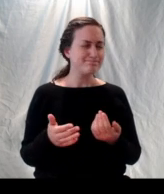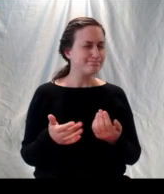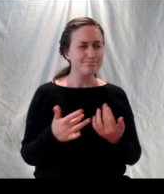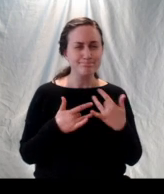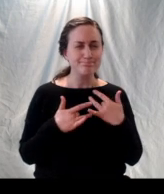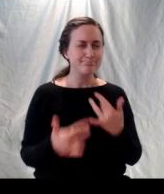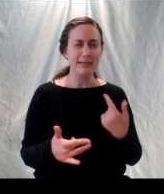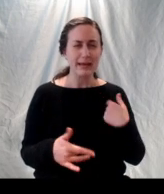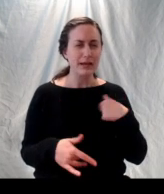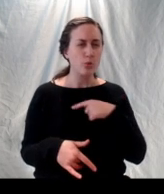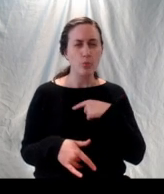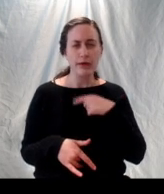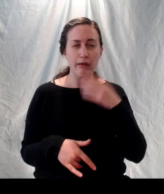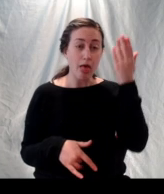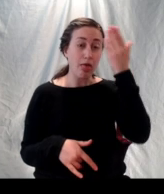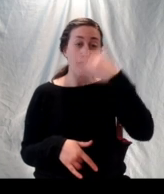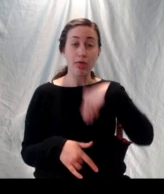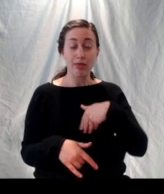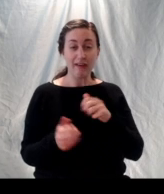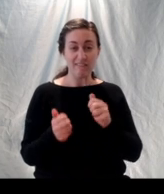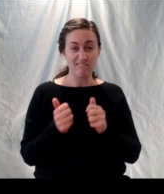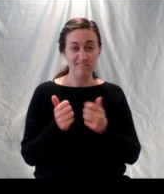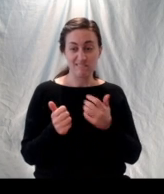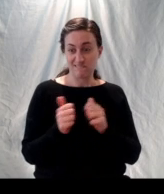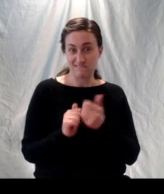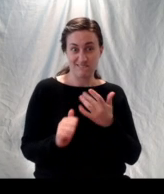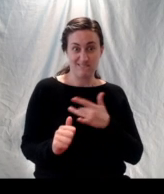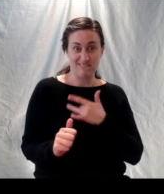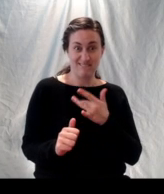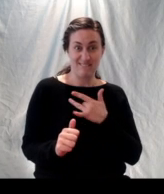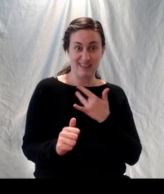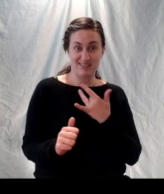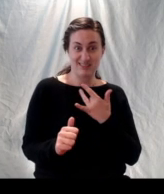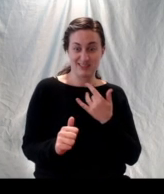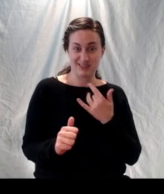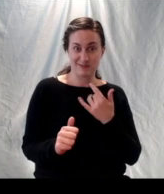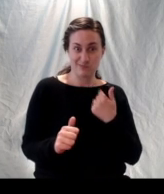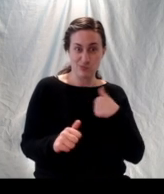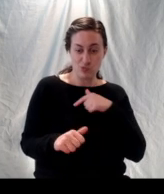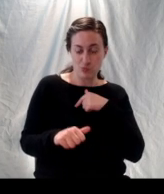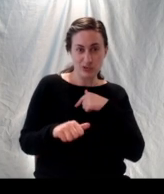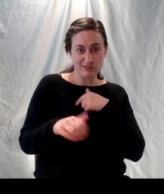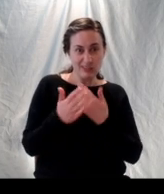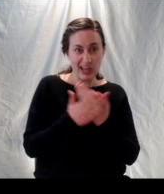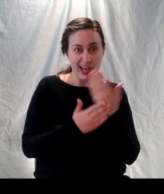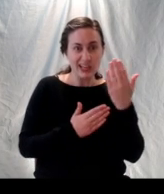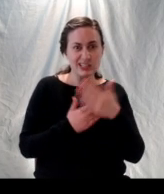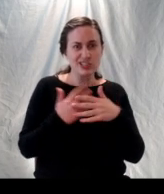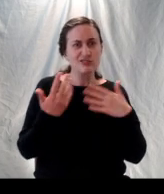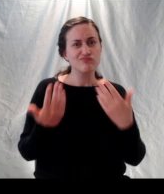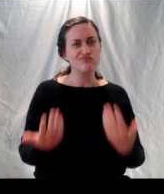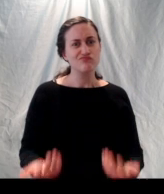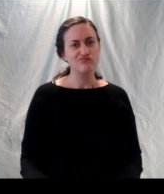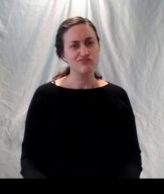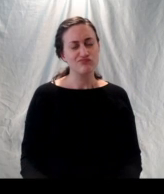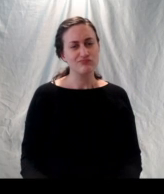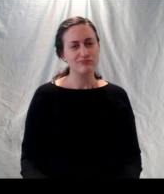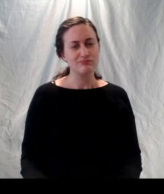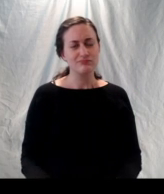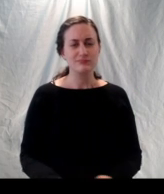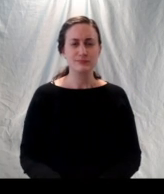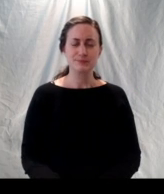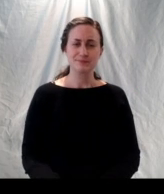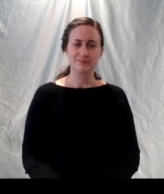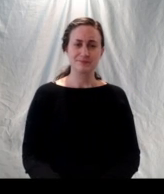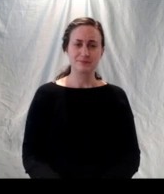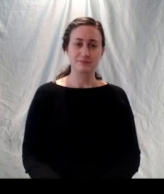And when we're feeling particularly stressed or anxious, or especially for panic attacks, it is really useful to